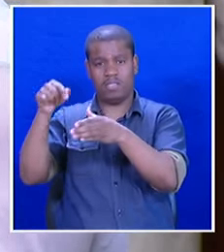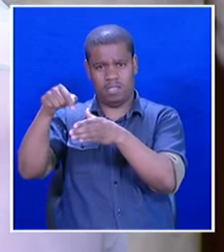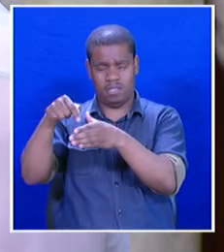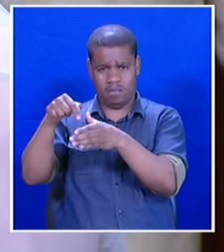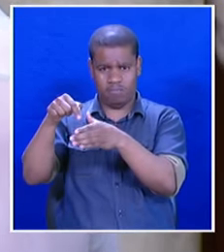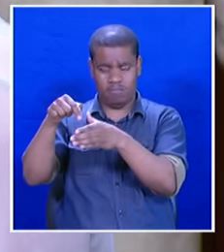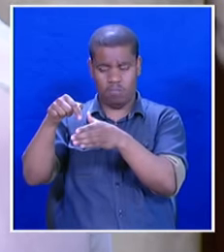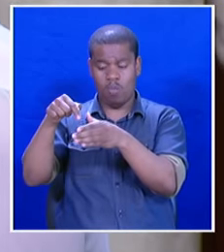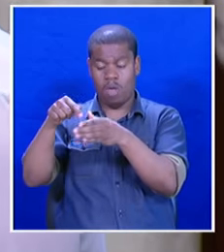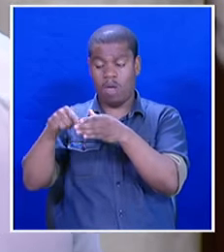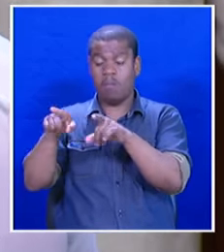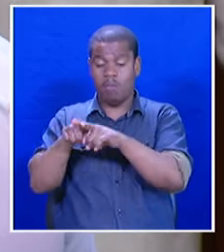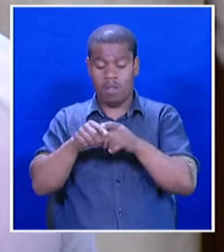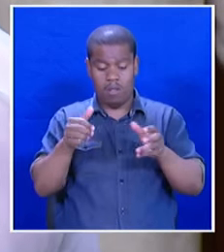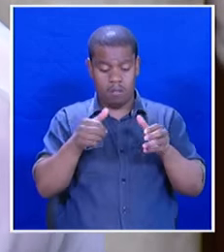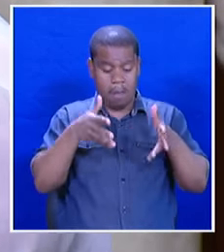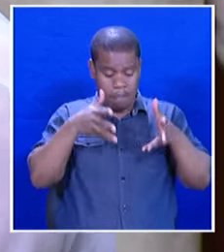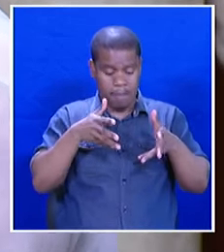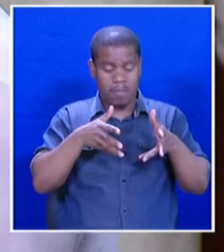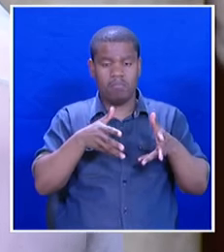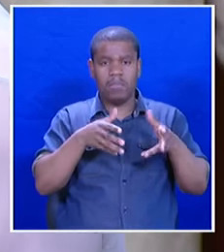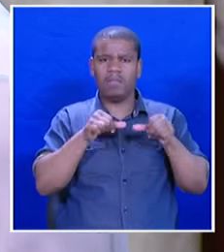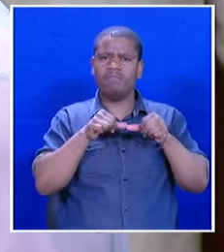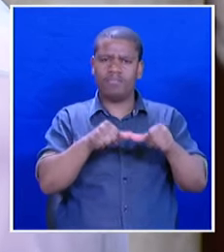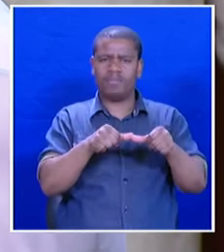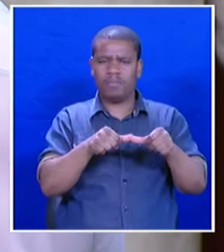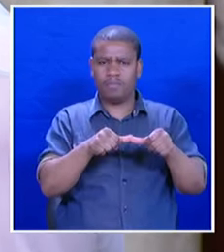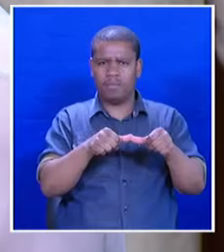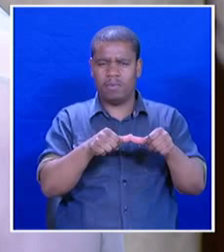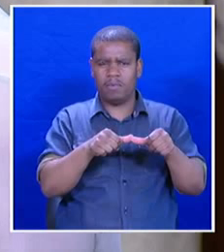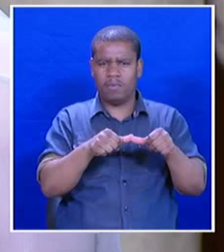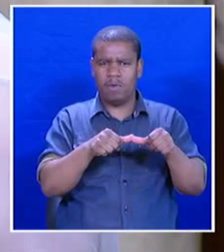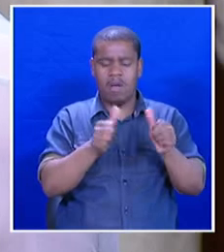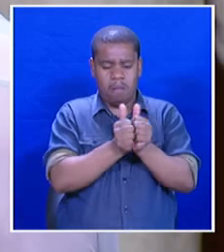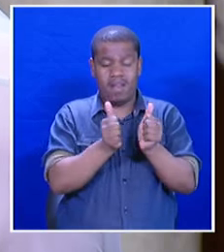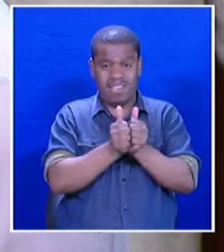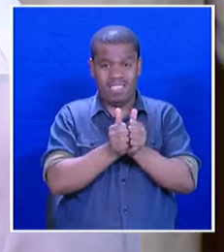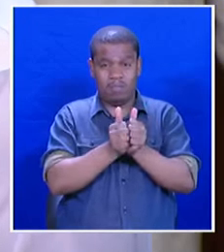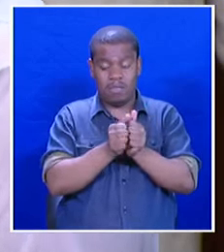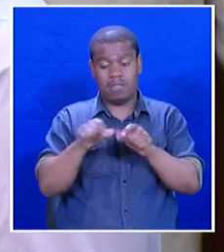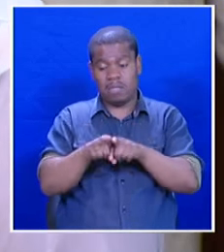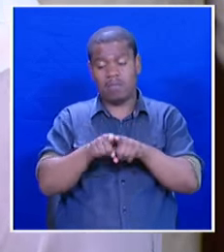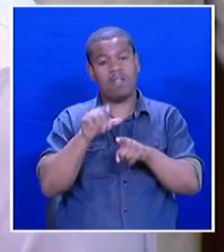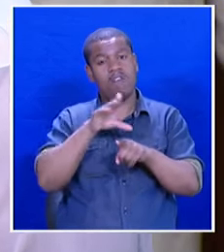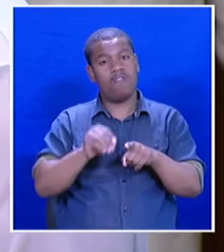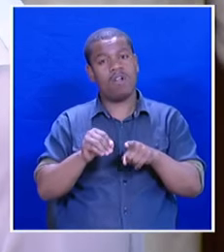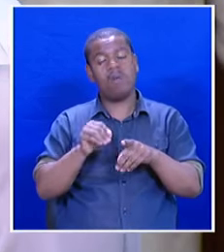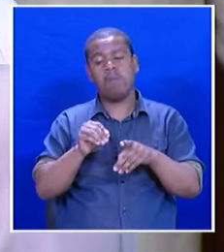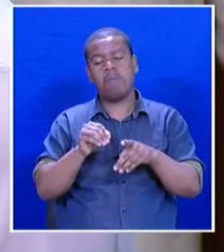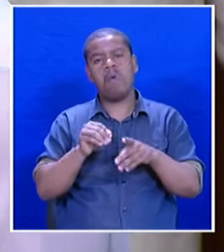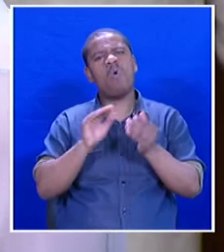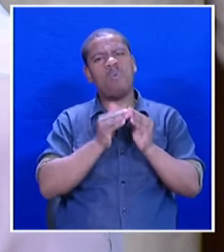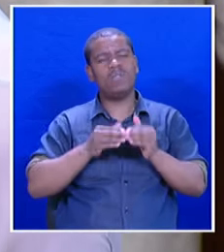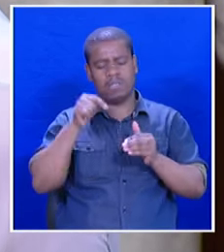development partnerships that you spoke about now, such as the South African Development Community and the New Partnership for Africa's Development.